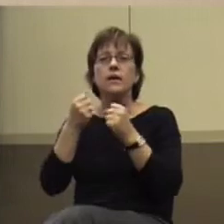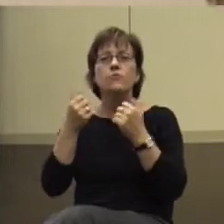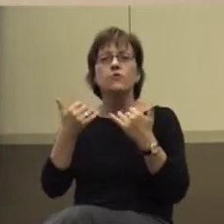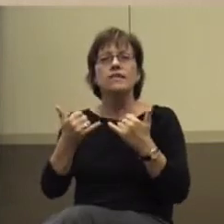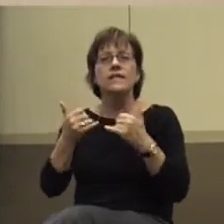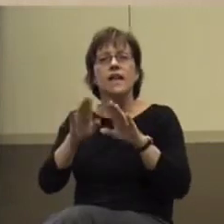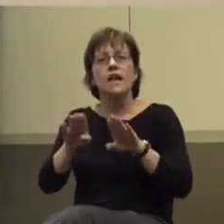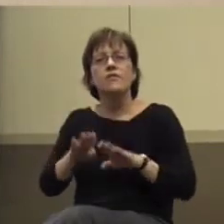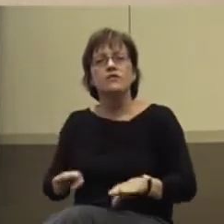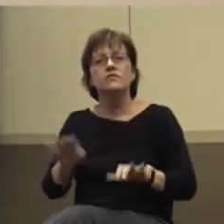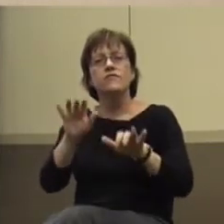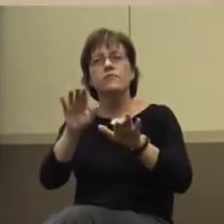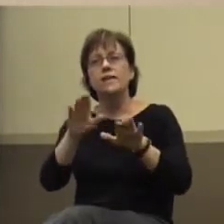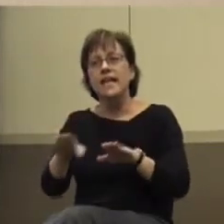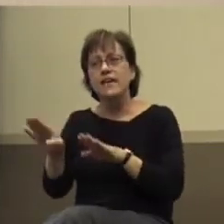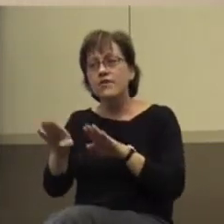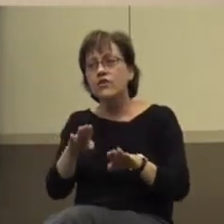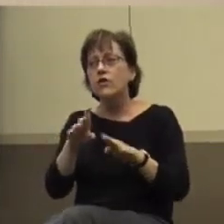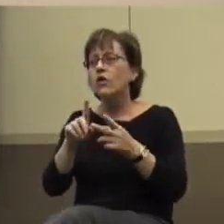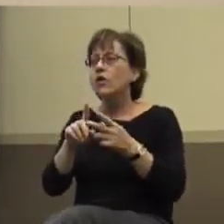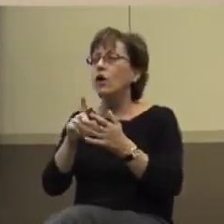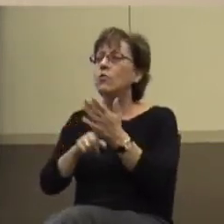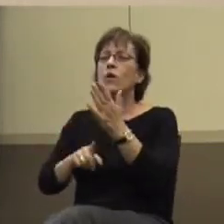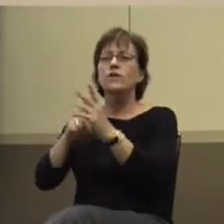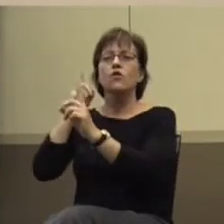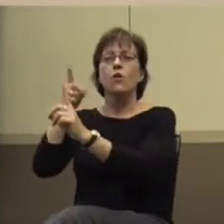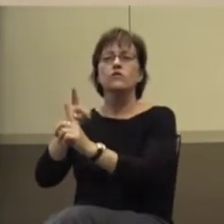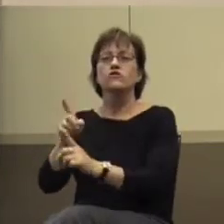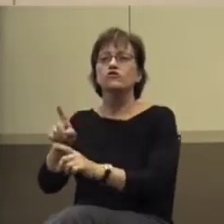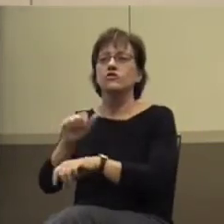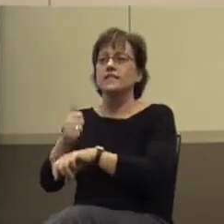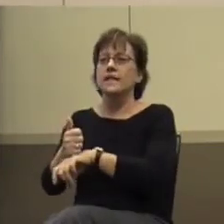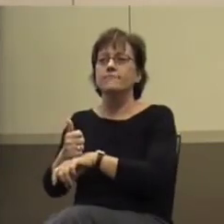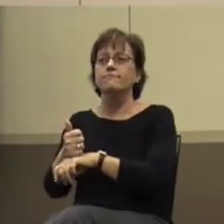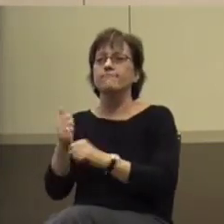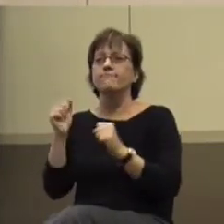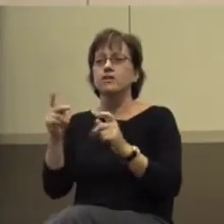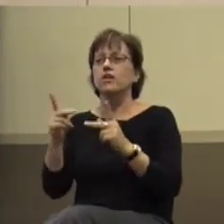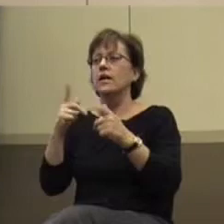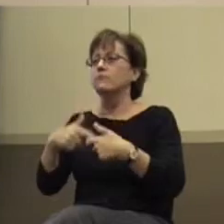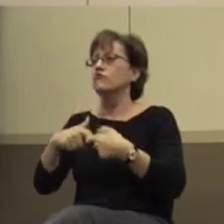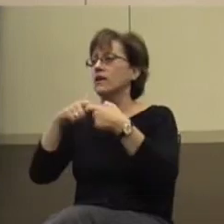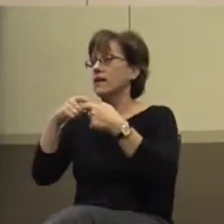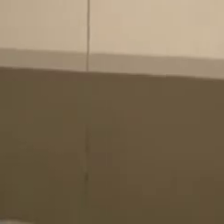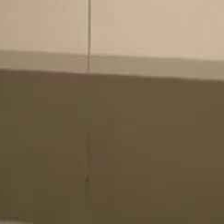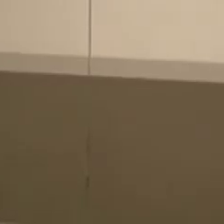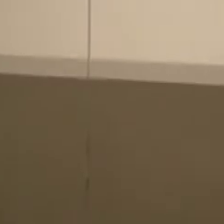Okay. Break, was it 15 minutes? Yeah. Okay.